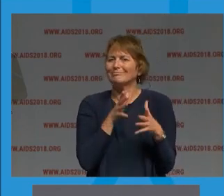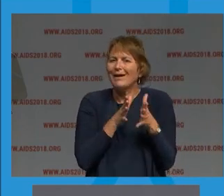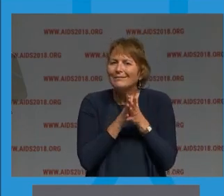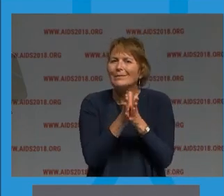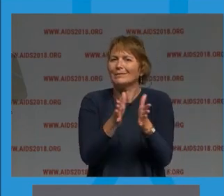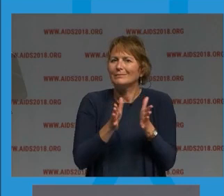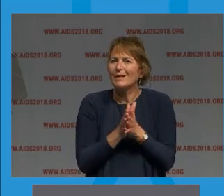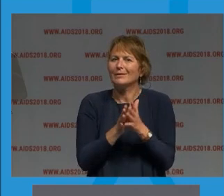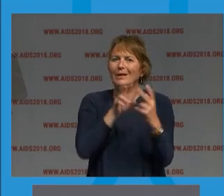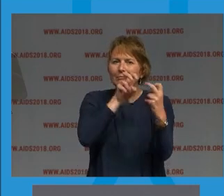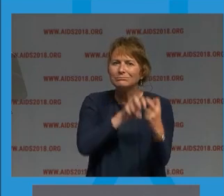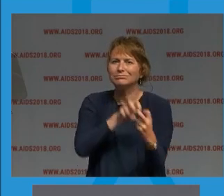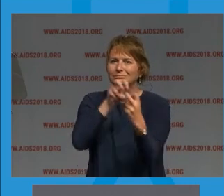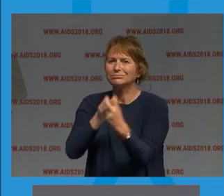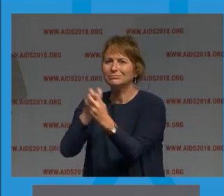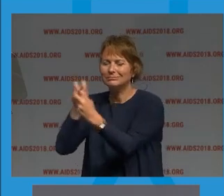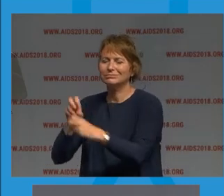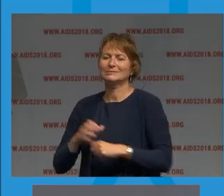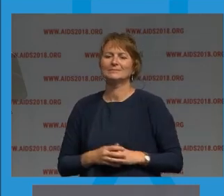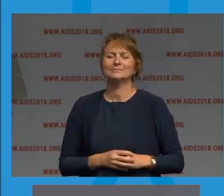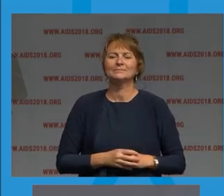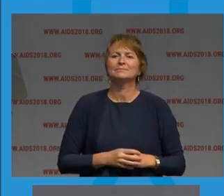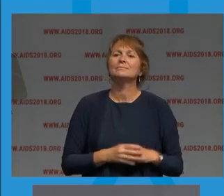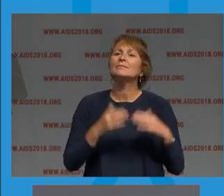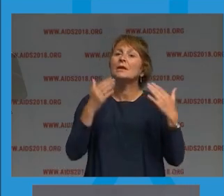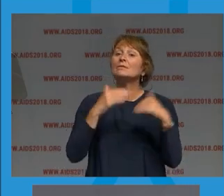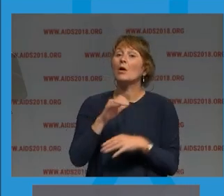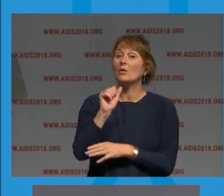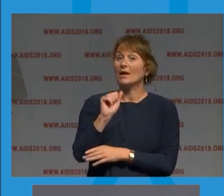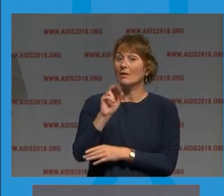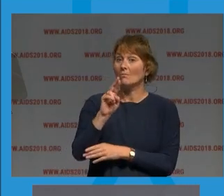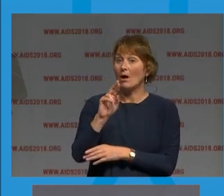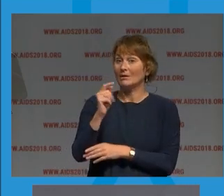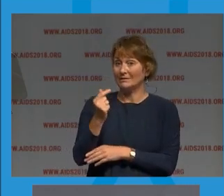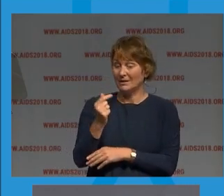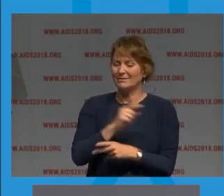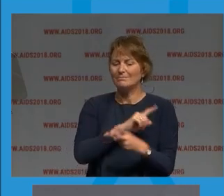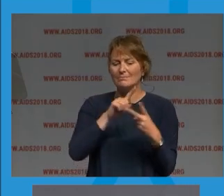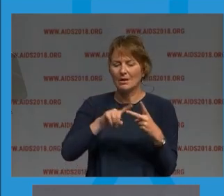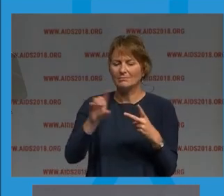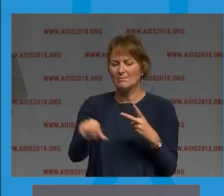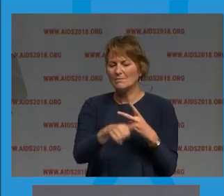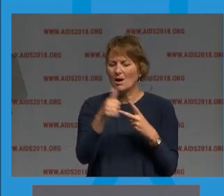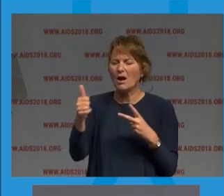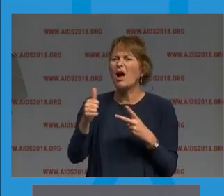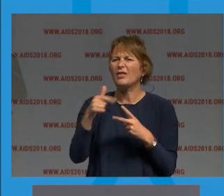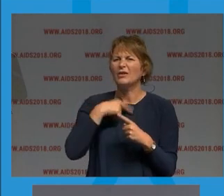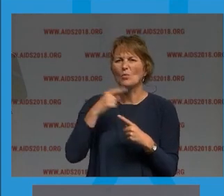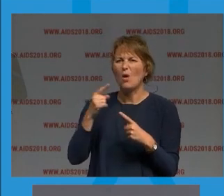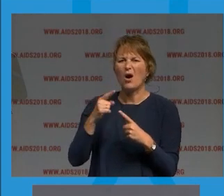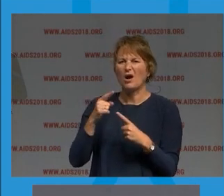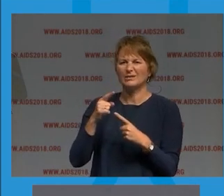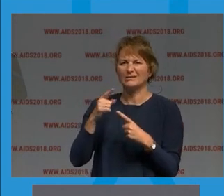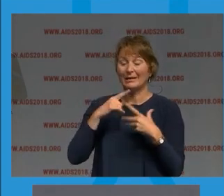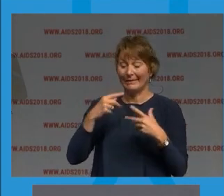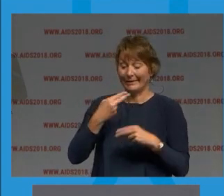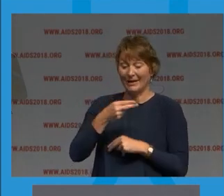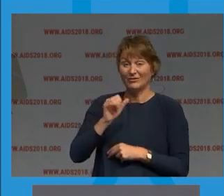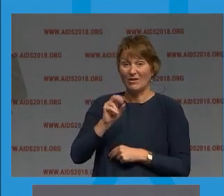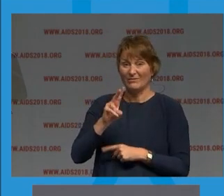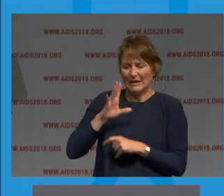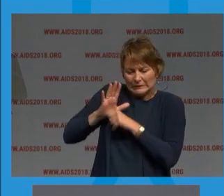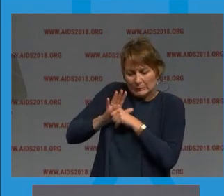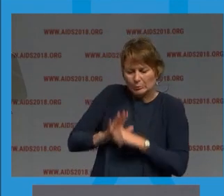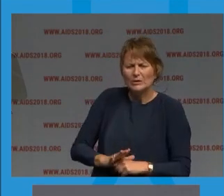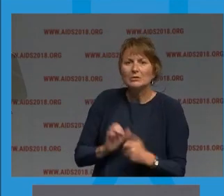to innovations to support adherence to ART and viral load suppression, a challenge faced by many people who inject drugs living with HIV.